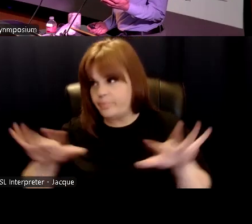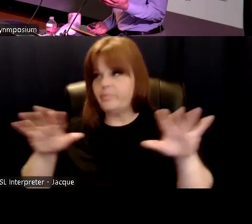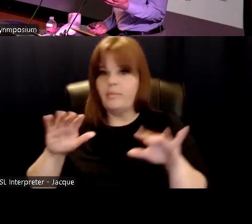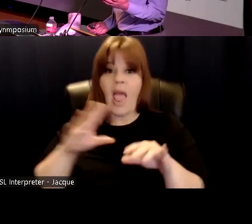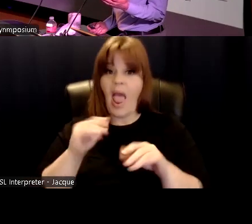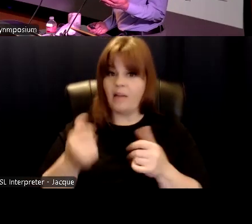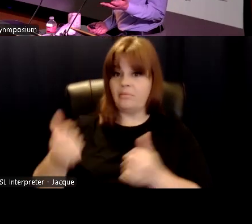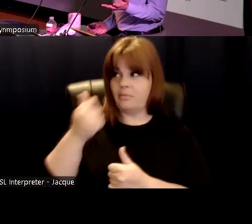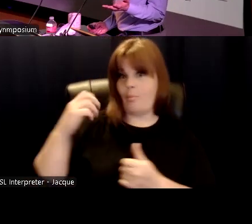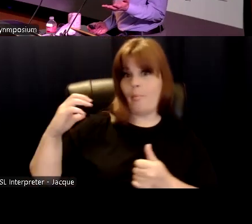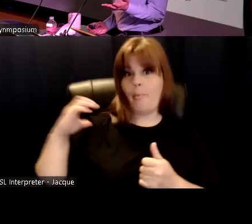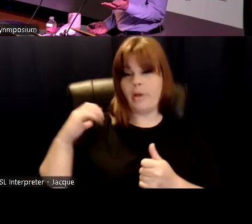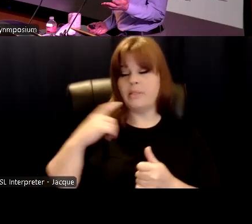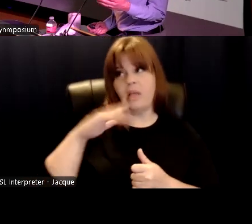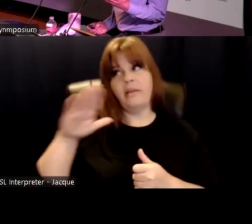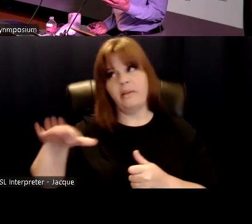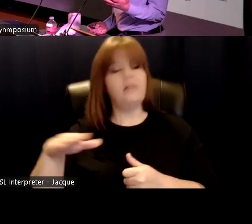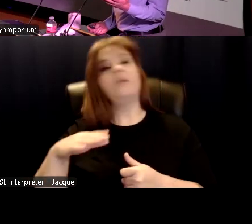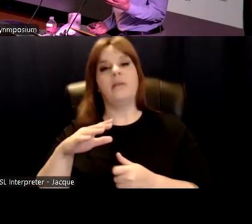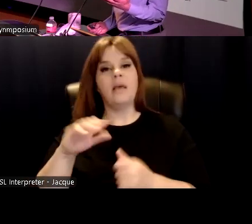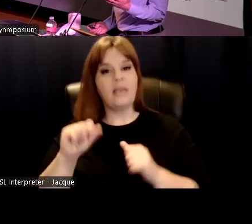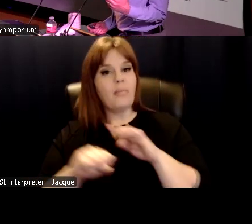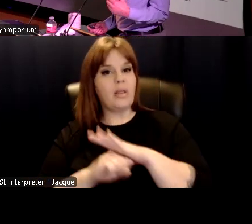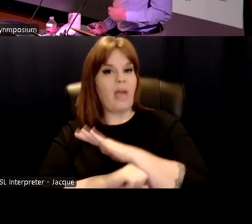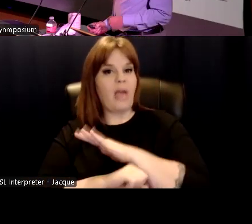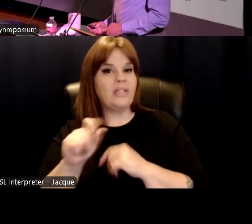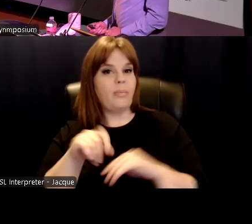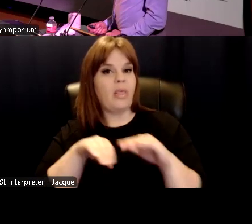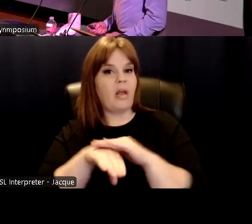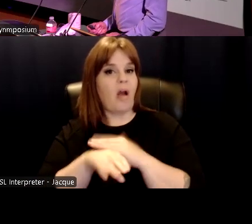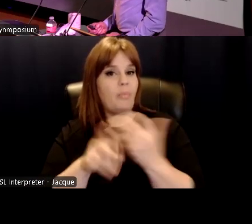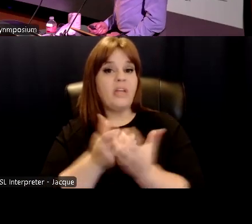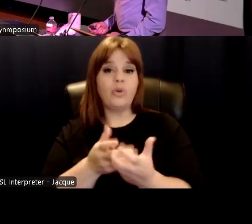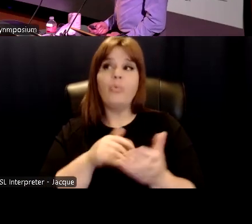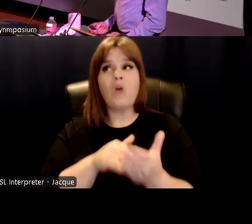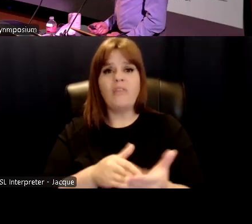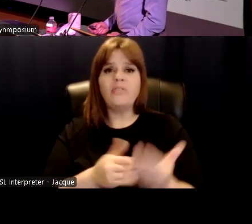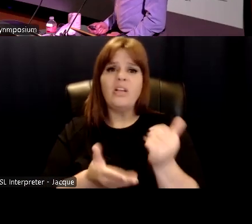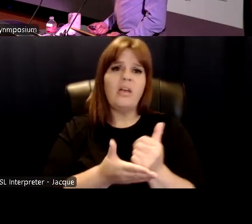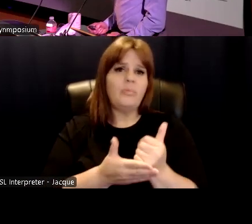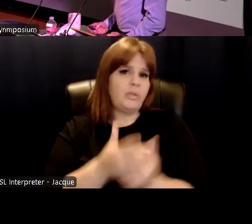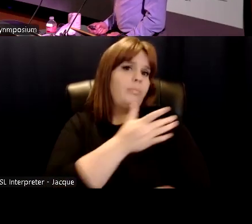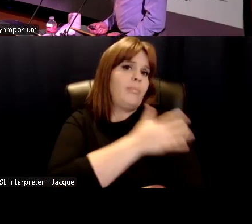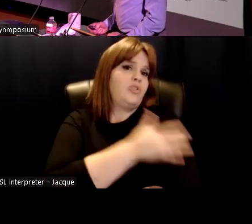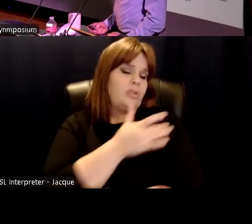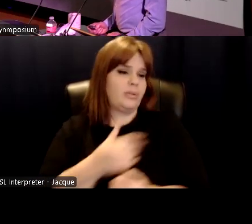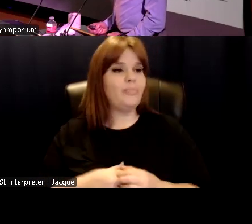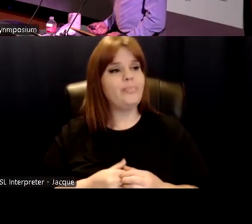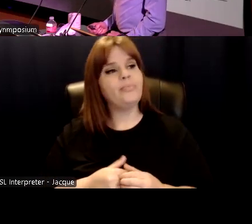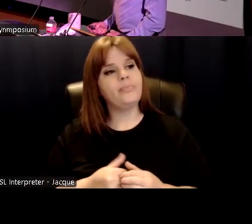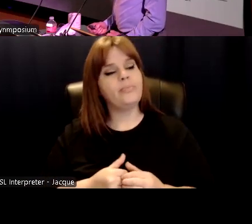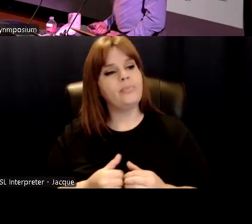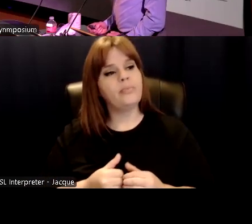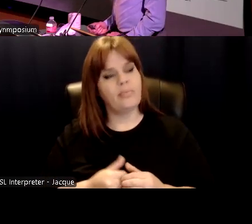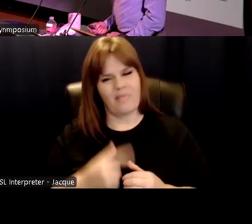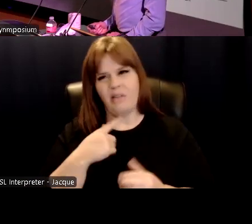employer, and that can be the basis for disability accommodations, which are often very helpful for patients. I say a little often